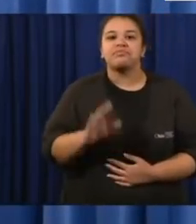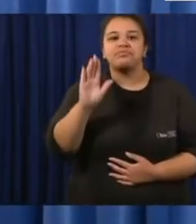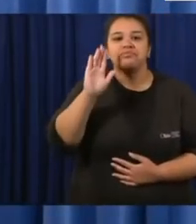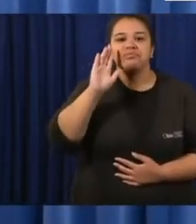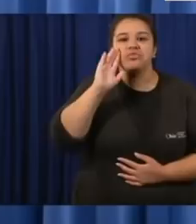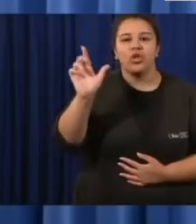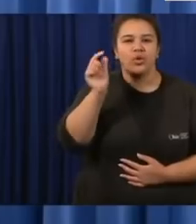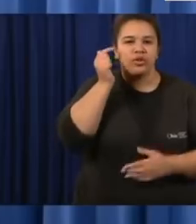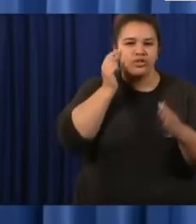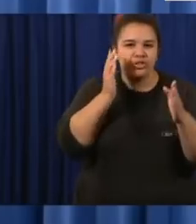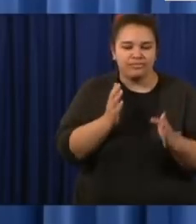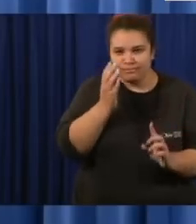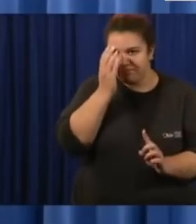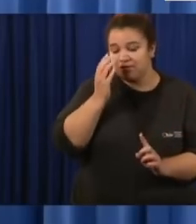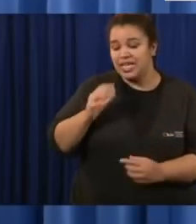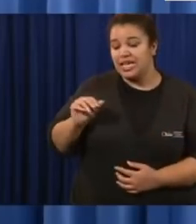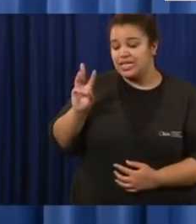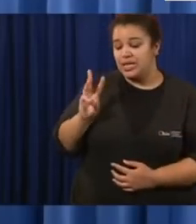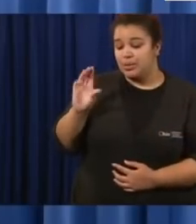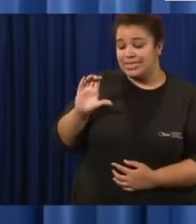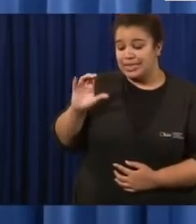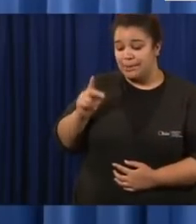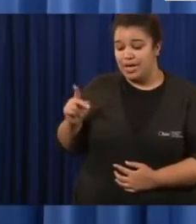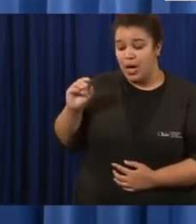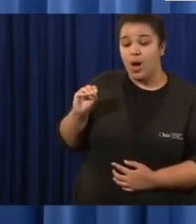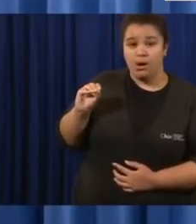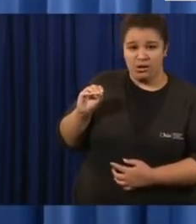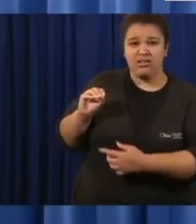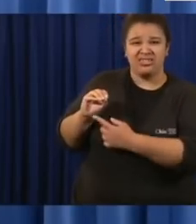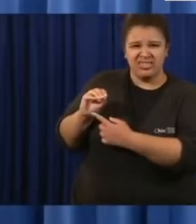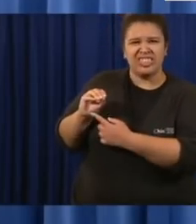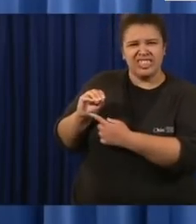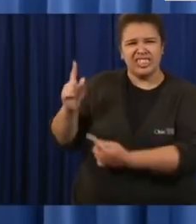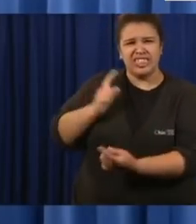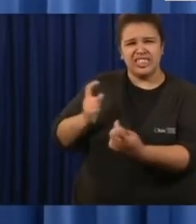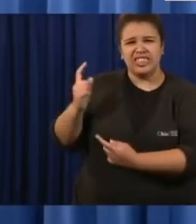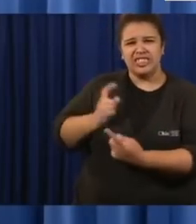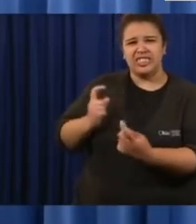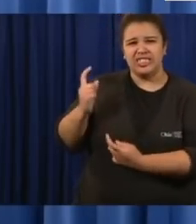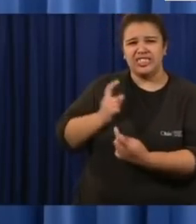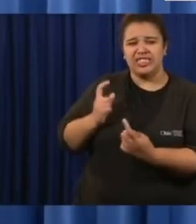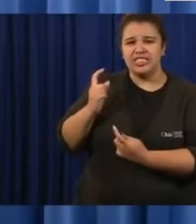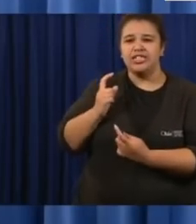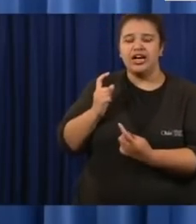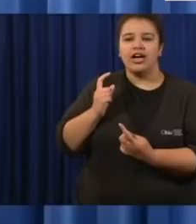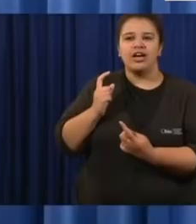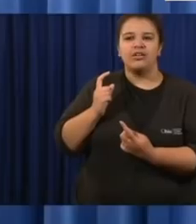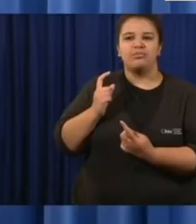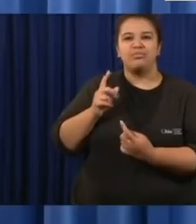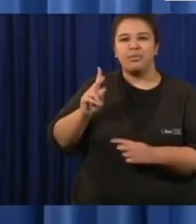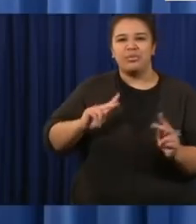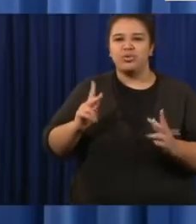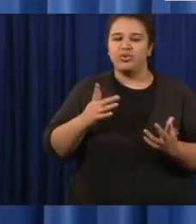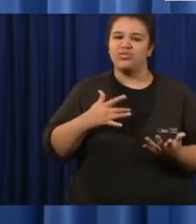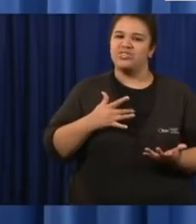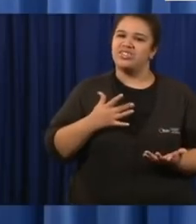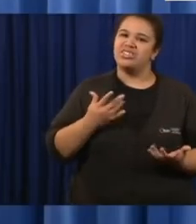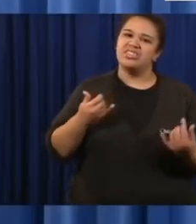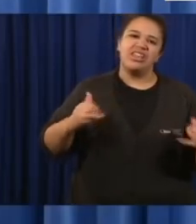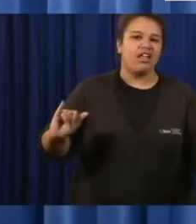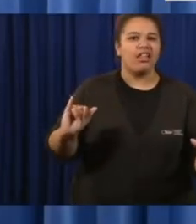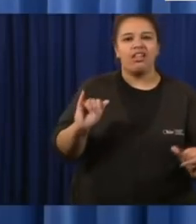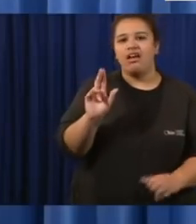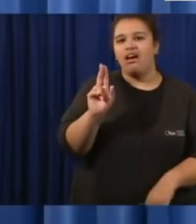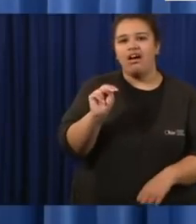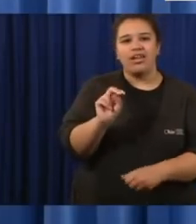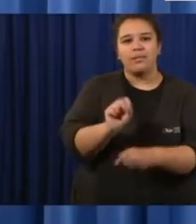WCPO is still receiving a whole lot of questions, or really just concerns from viewers who have still not received any unemployment and haven't